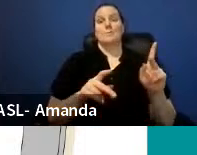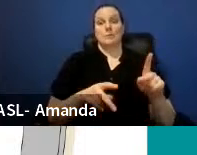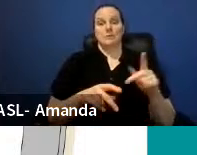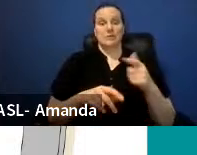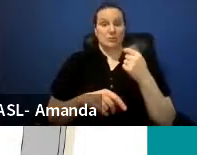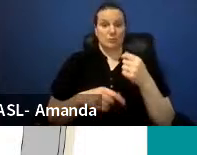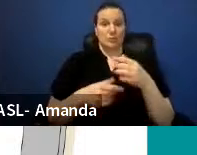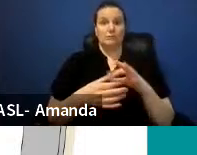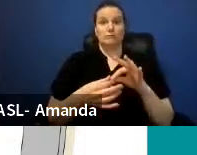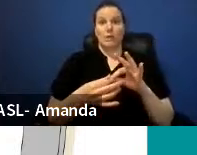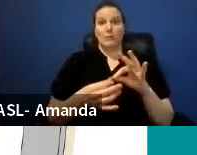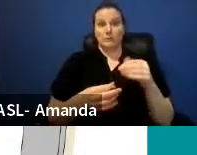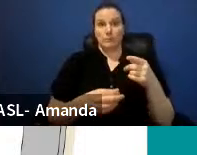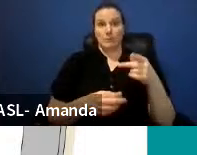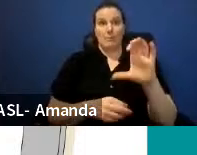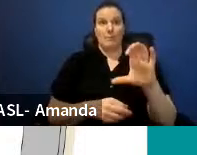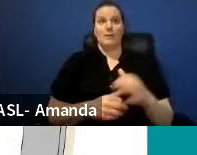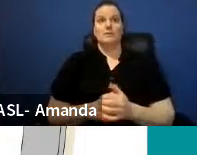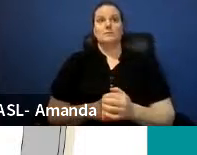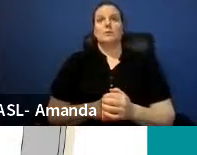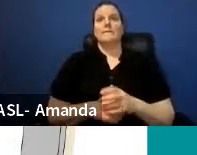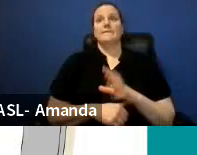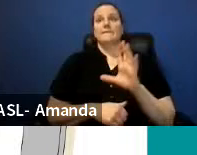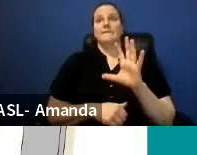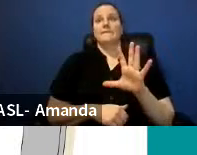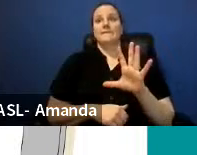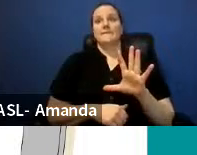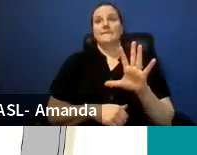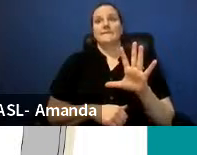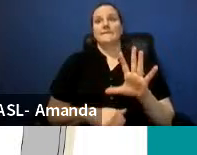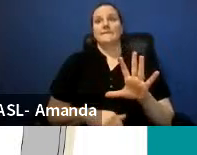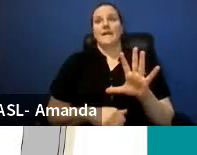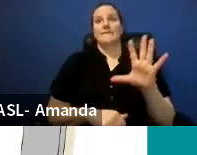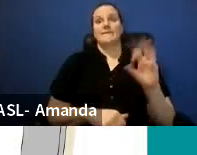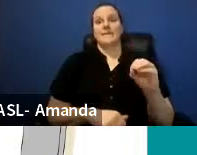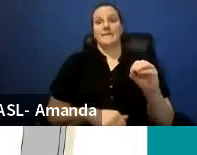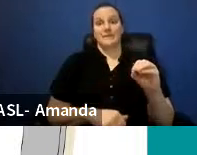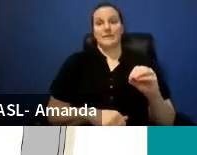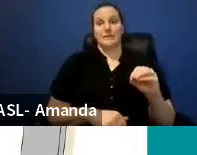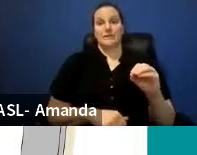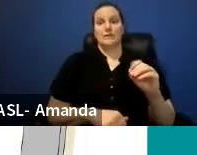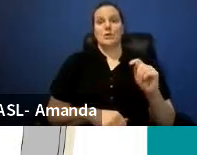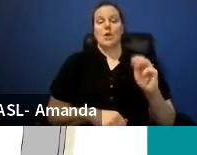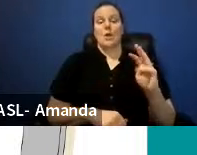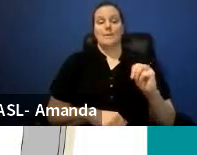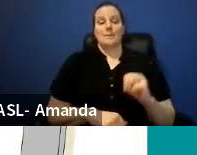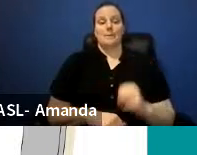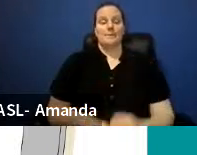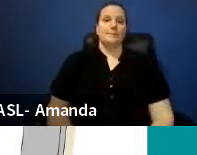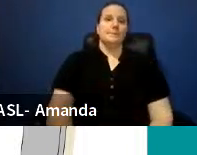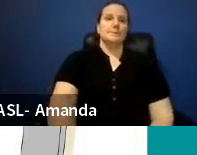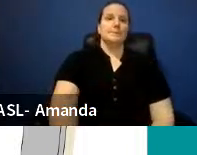interested in public comment. So let's go until 5:50. So Tom.